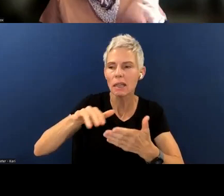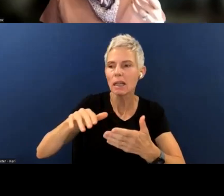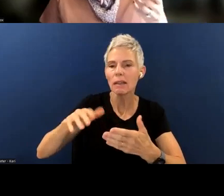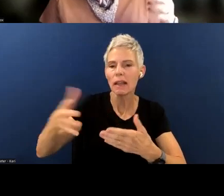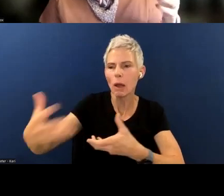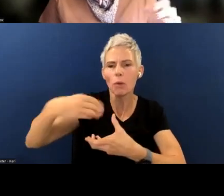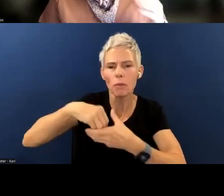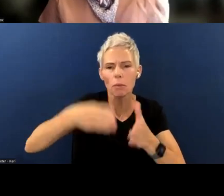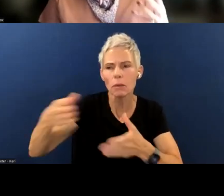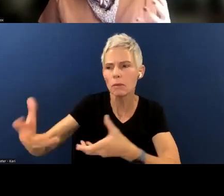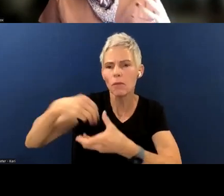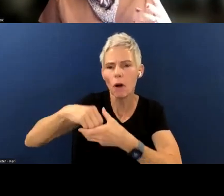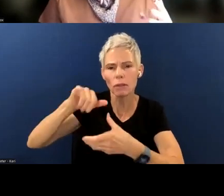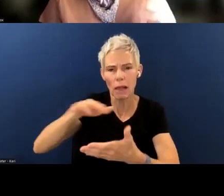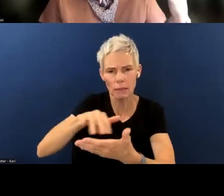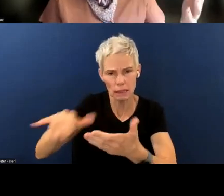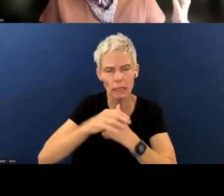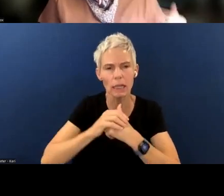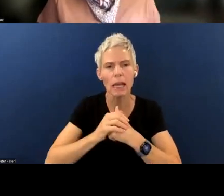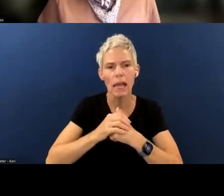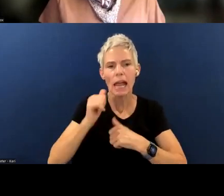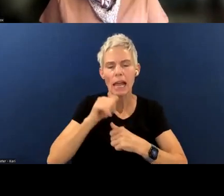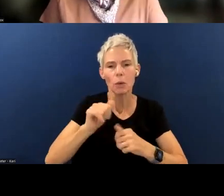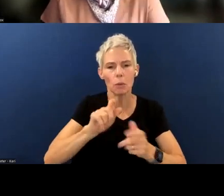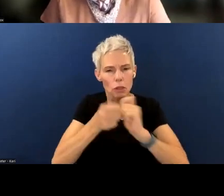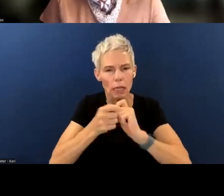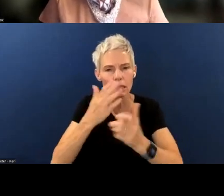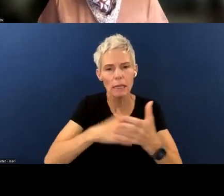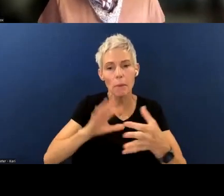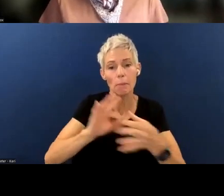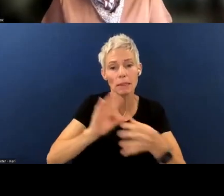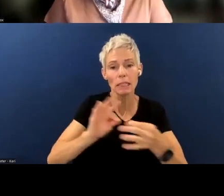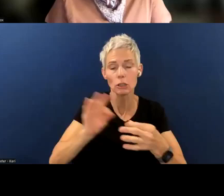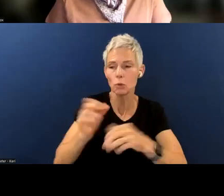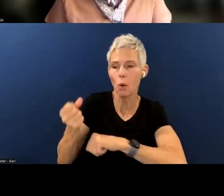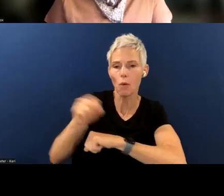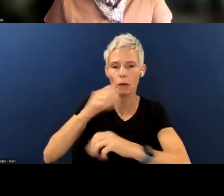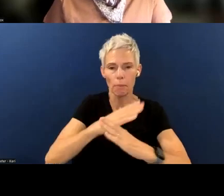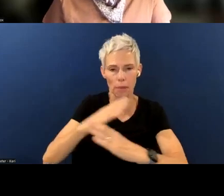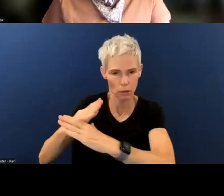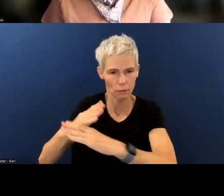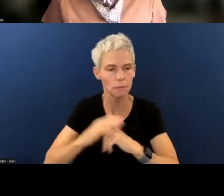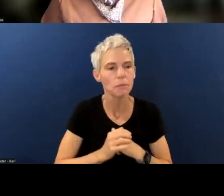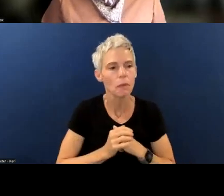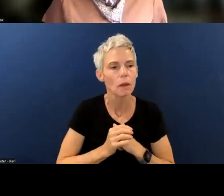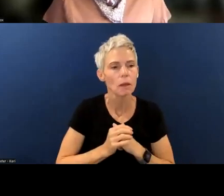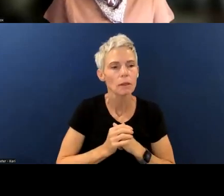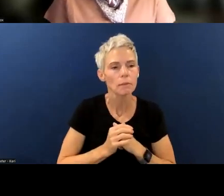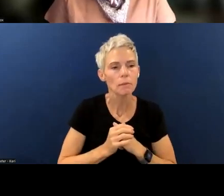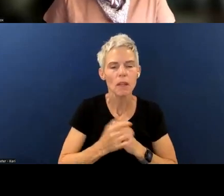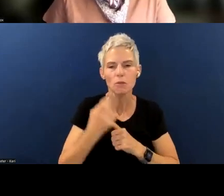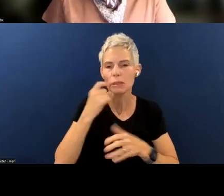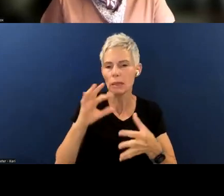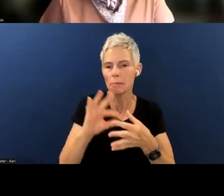attempted to use messaging to overcome some of those barriers. So some really interesting findings related to those message frames. And then, as I mentioned,